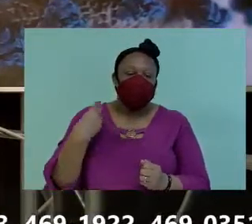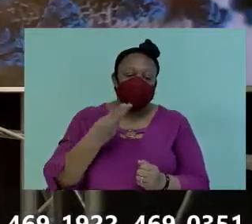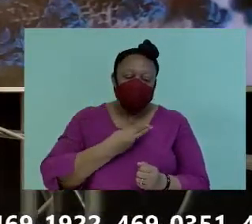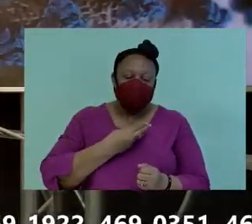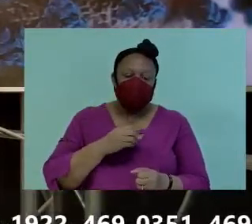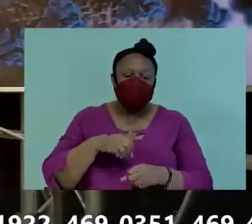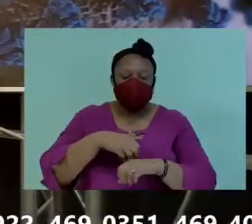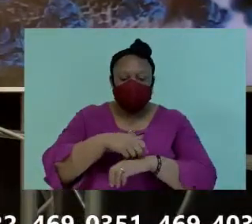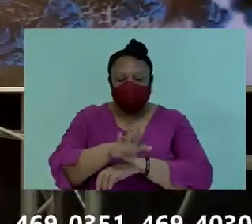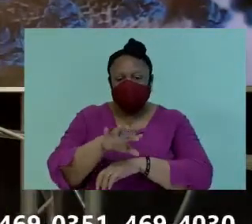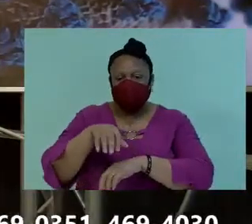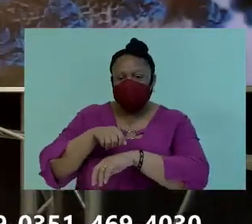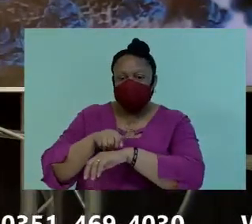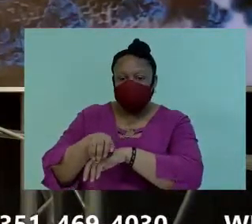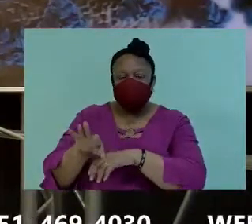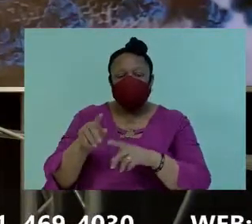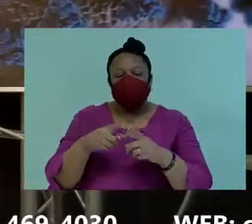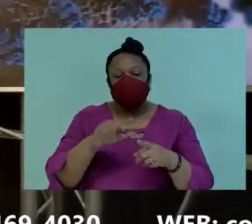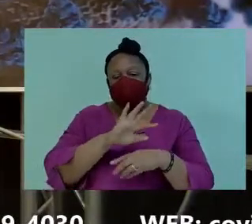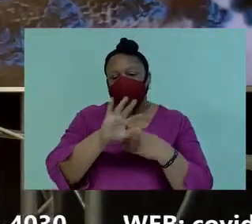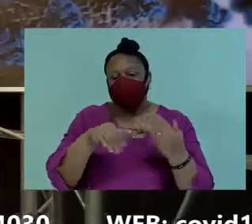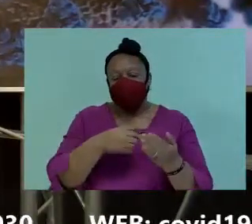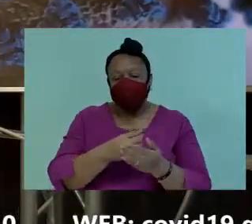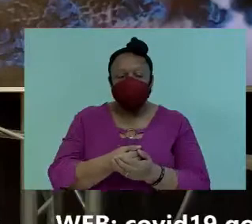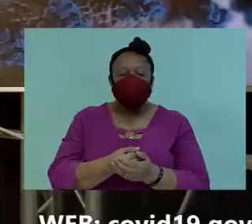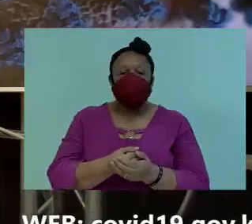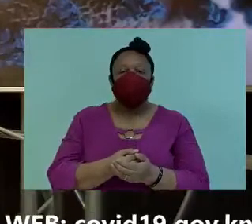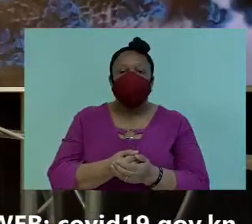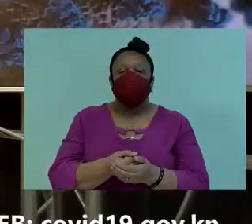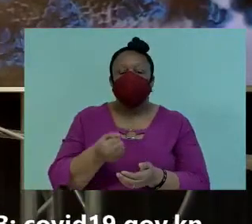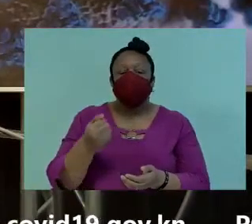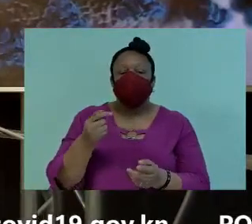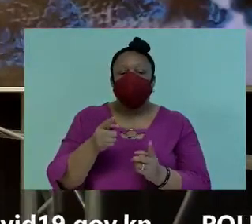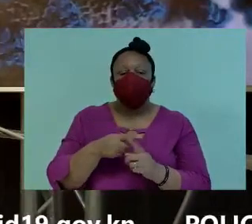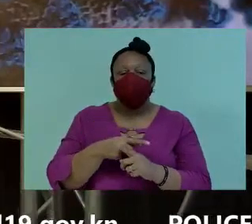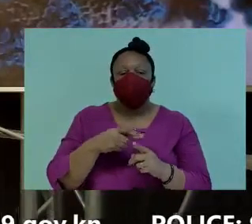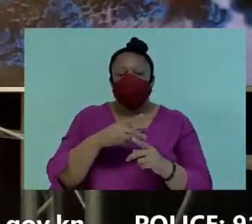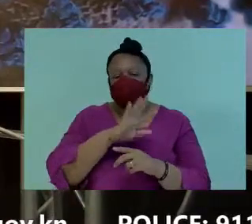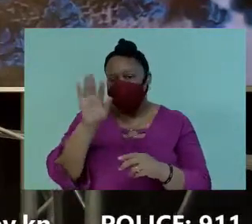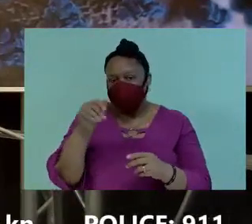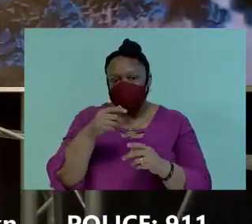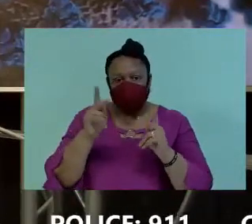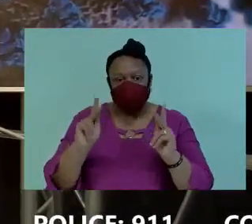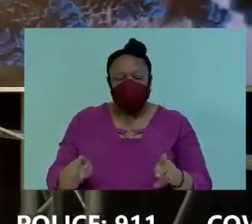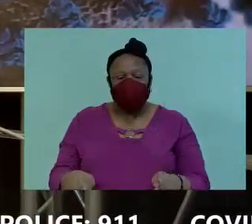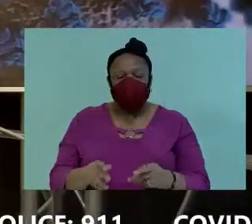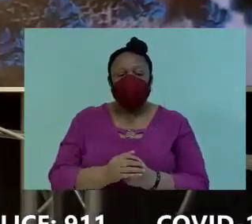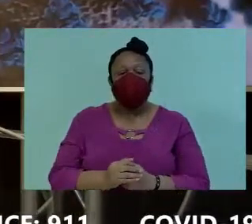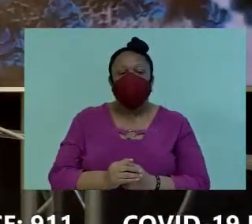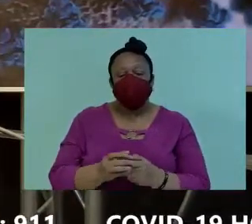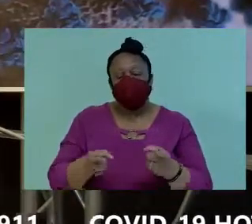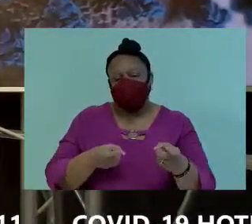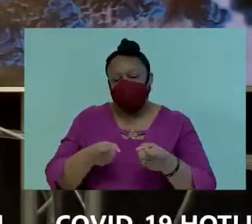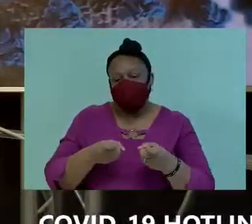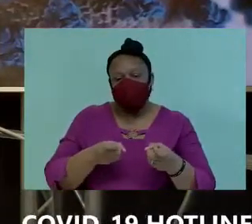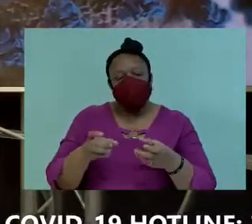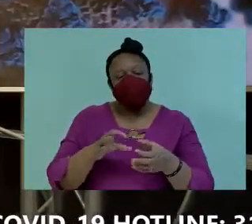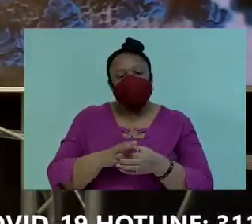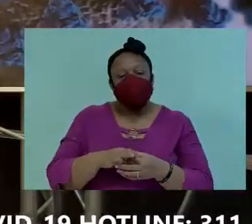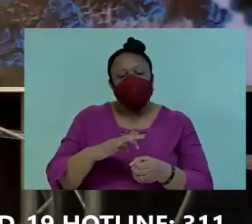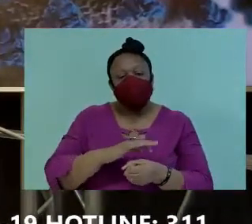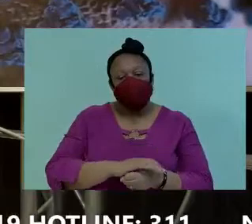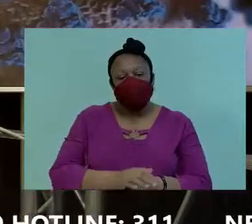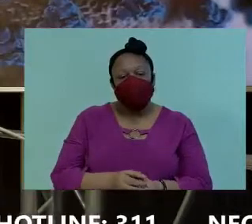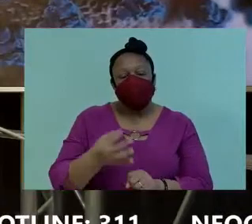providing important and relevant information to the public in the management of the